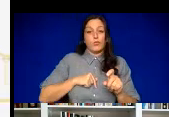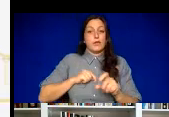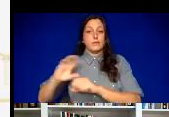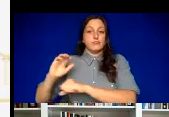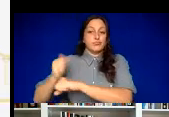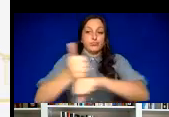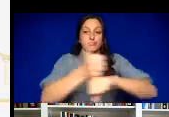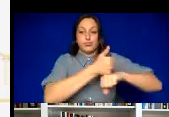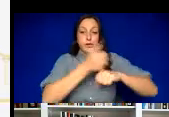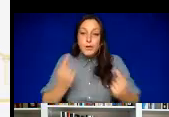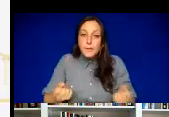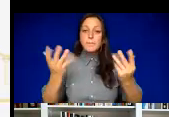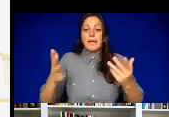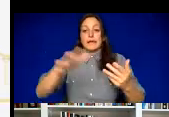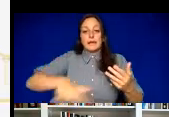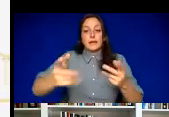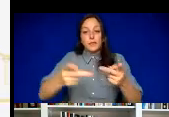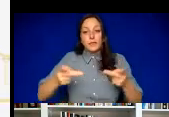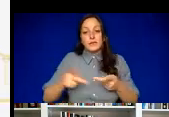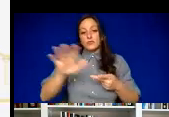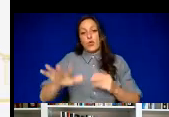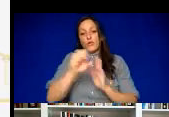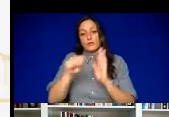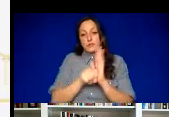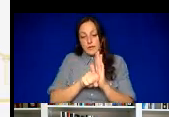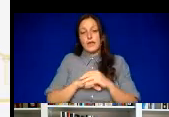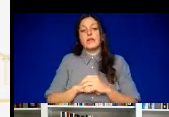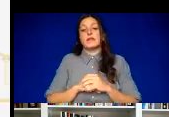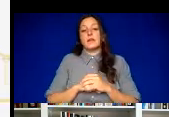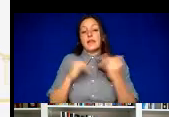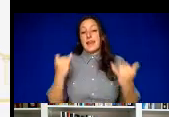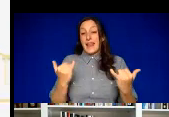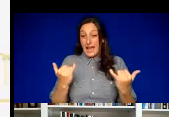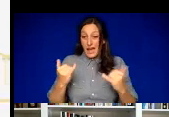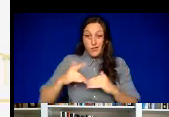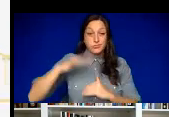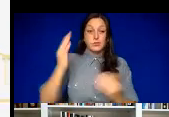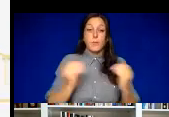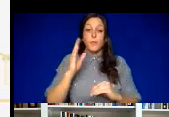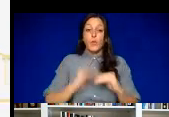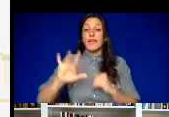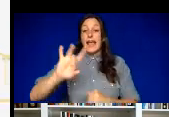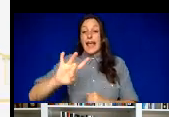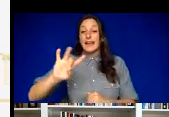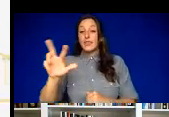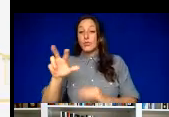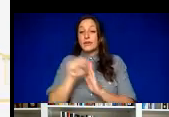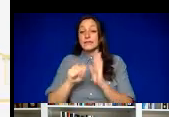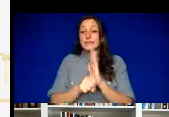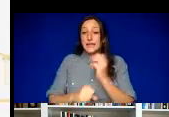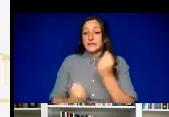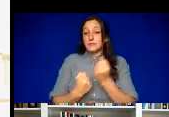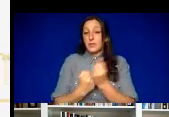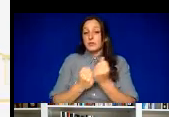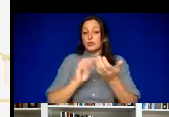state of Colorado over the course of our response. And today there are more than 80 free state-sponsored community testing sites